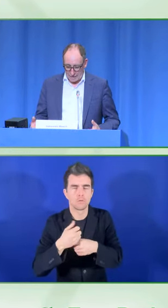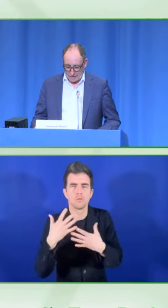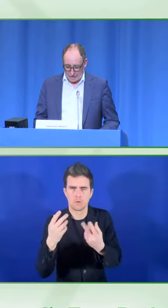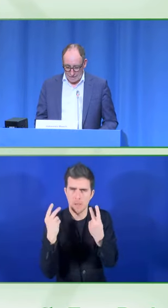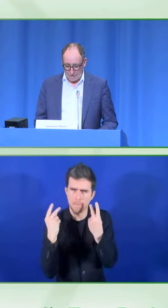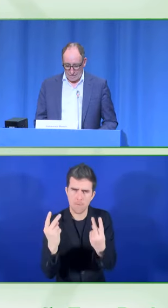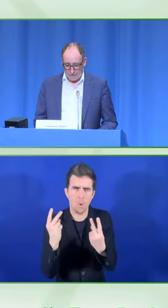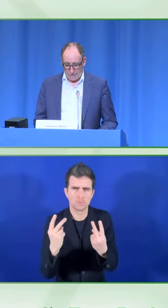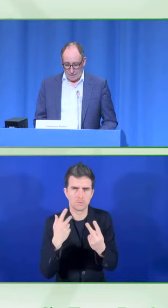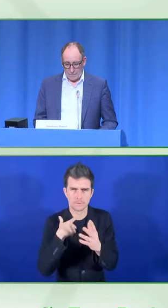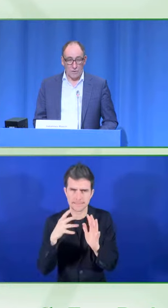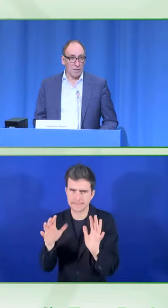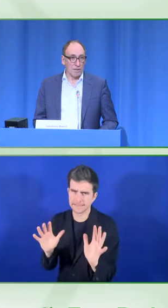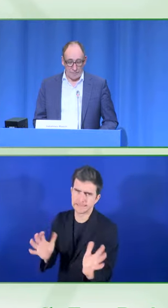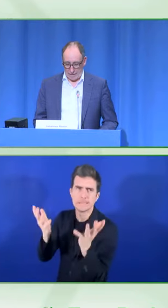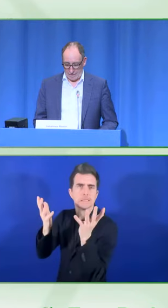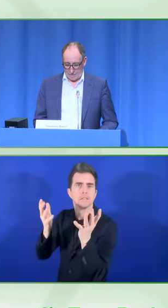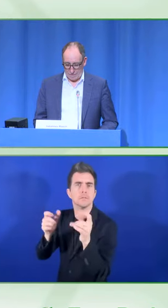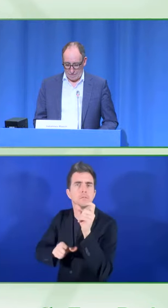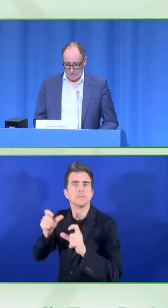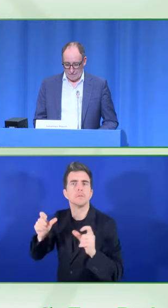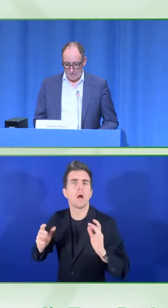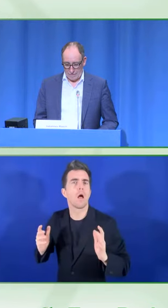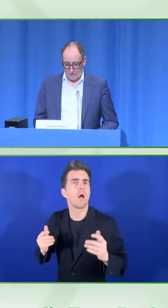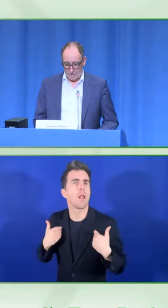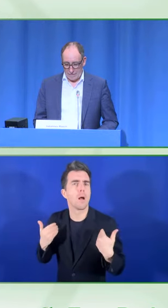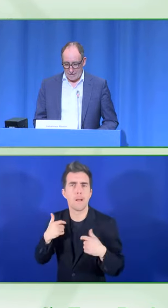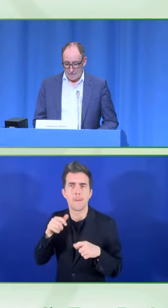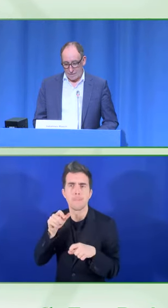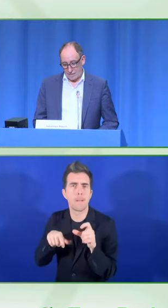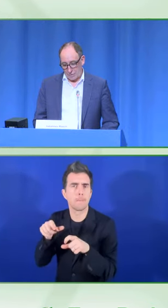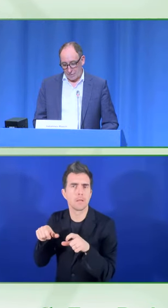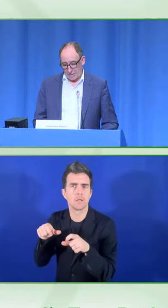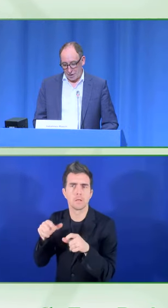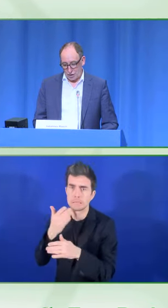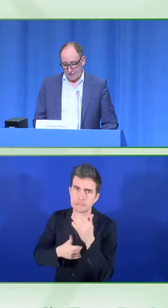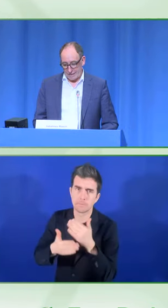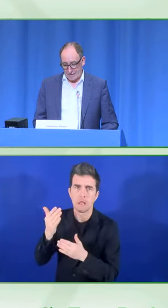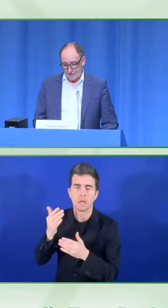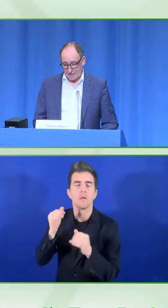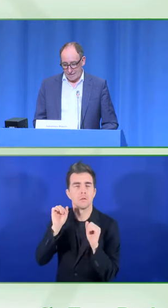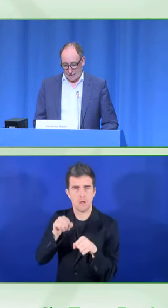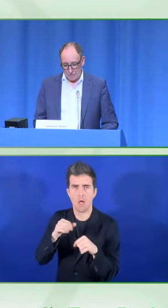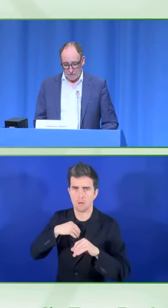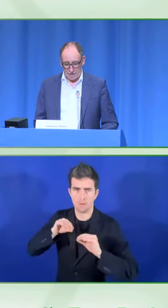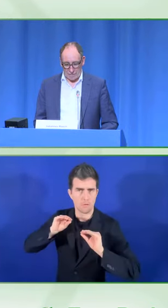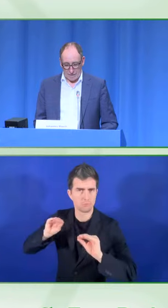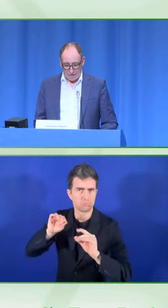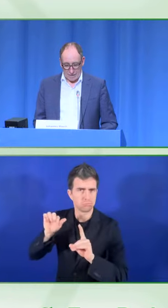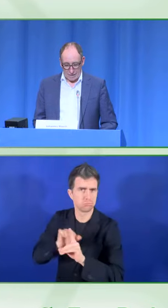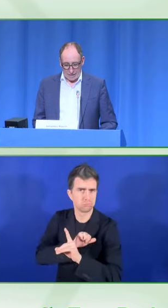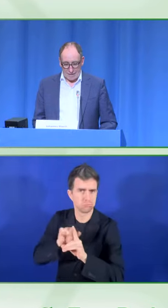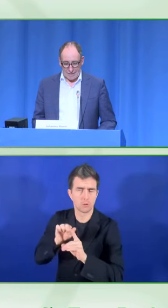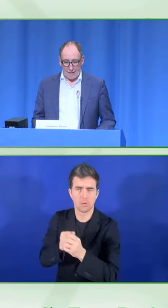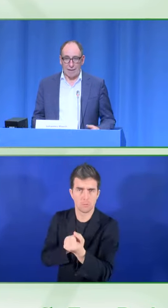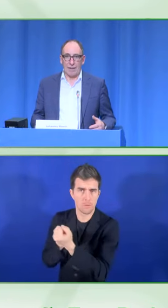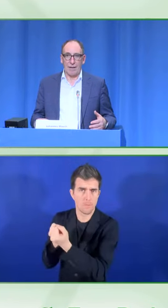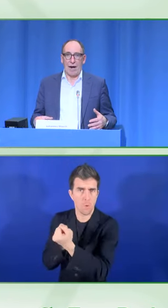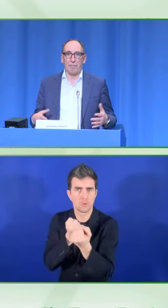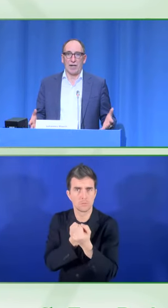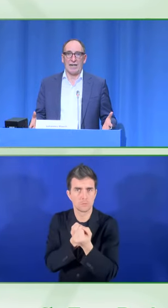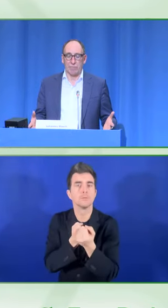Berufliche Assistenz, was developed. With its Occupational Assistance Network Service, it is